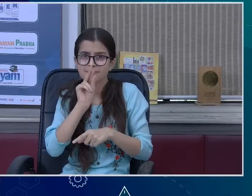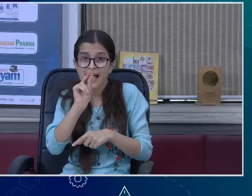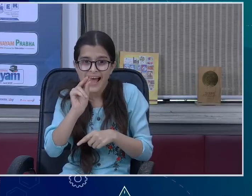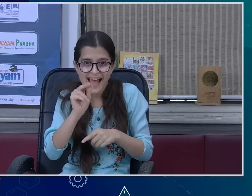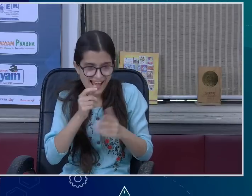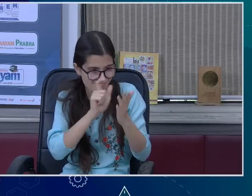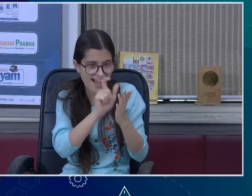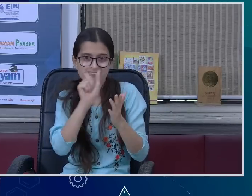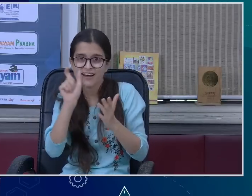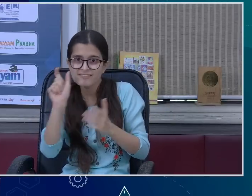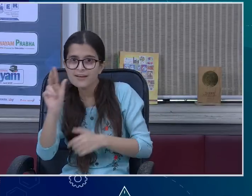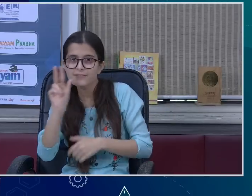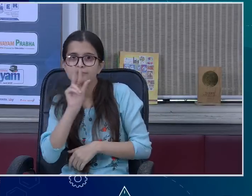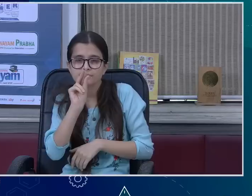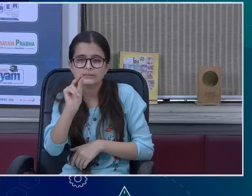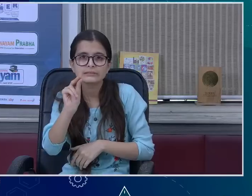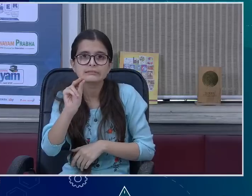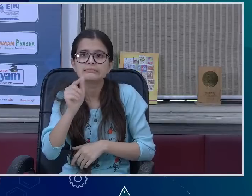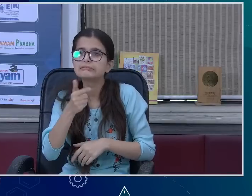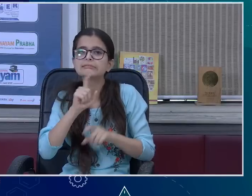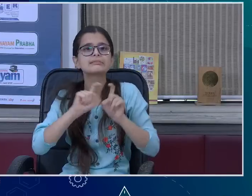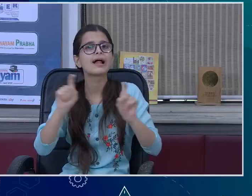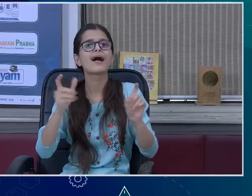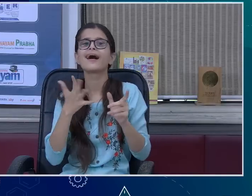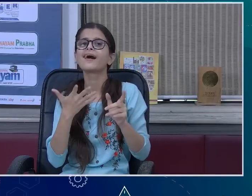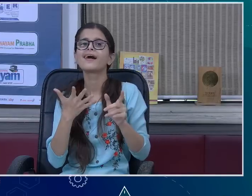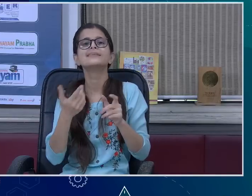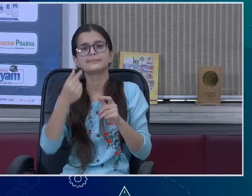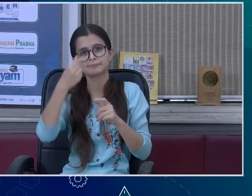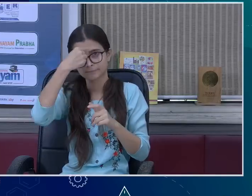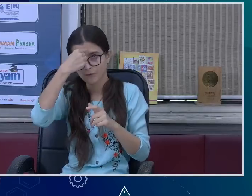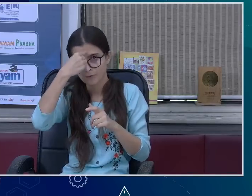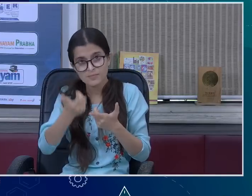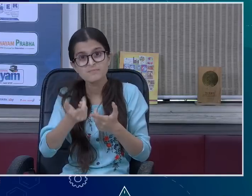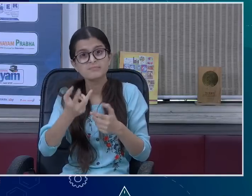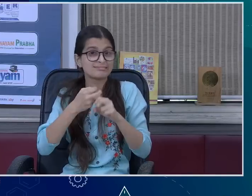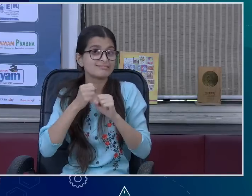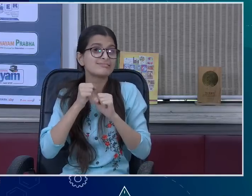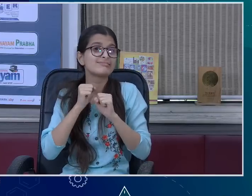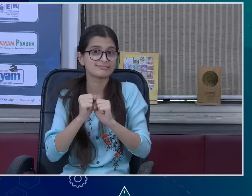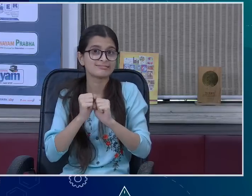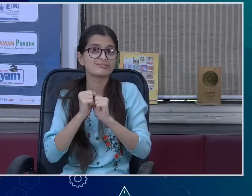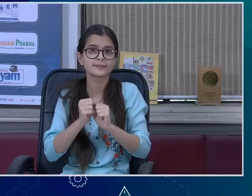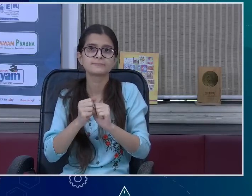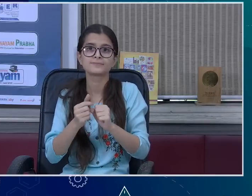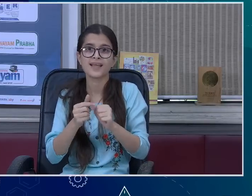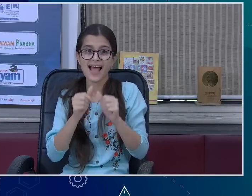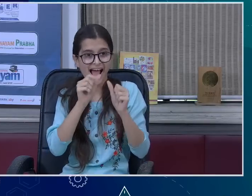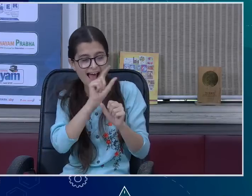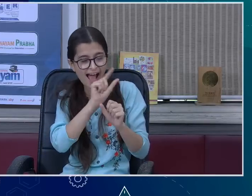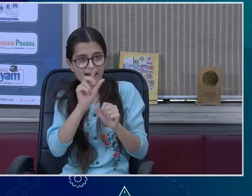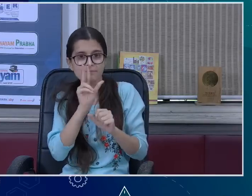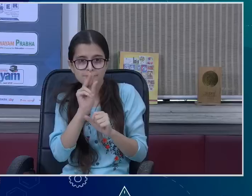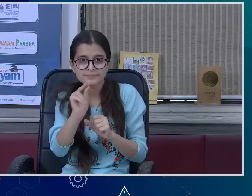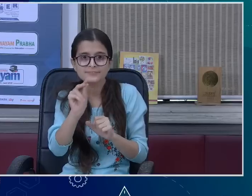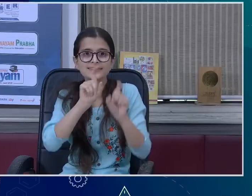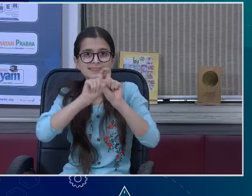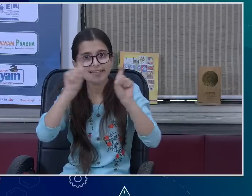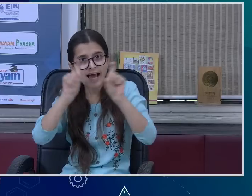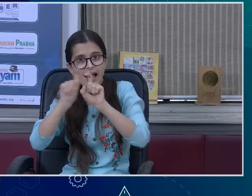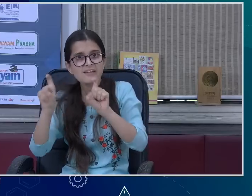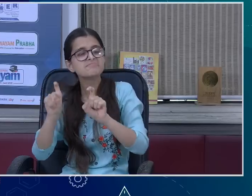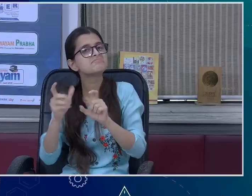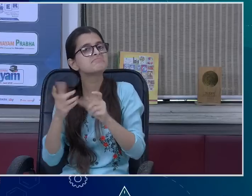pronunciation problem also may be there. They have difficulty in using appropriate vocabulary,